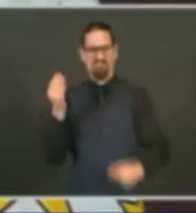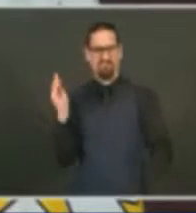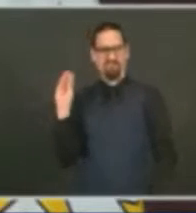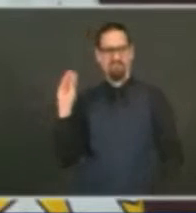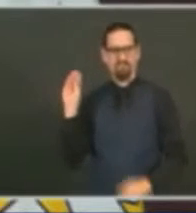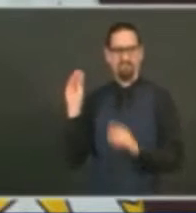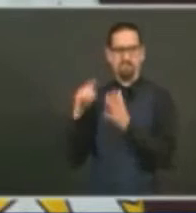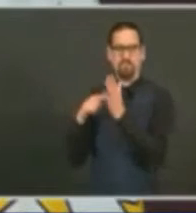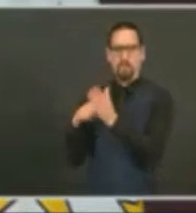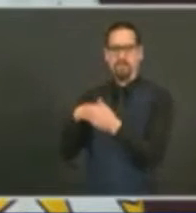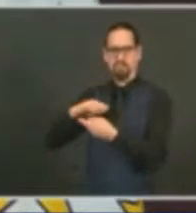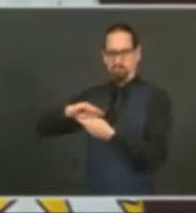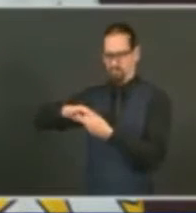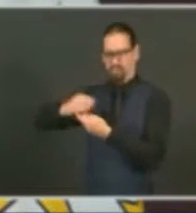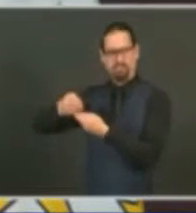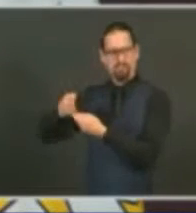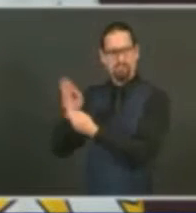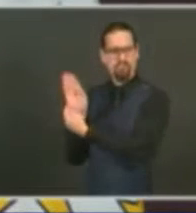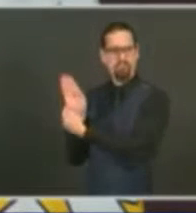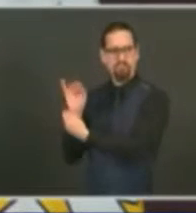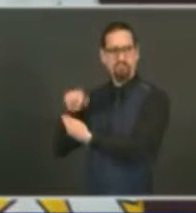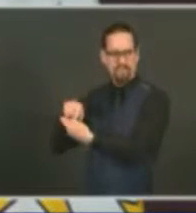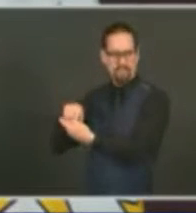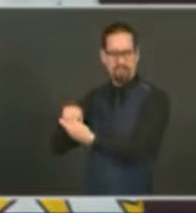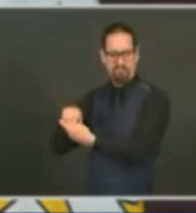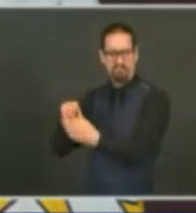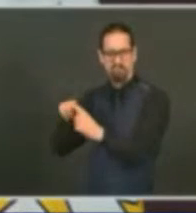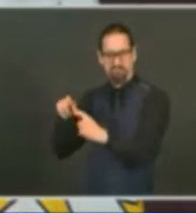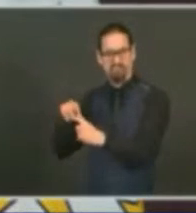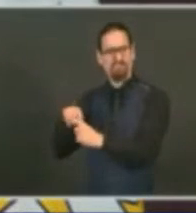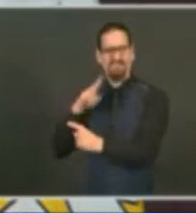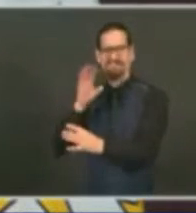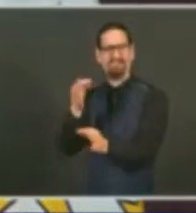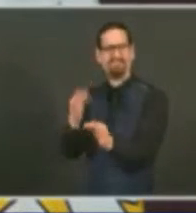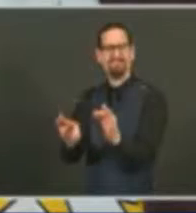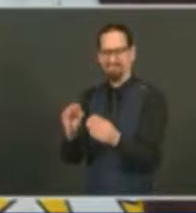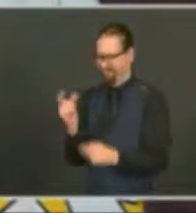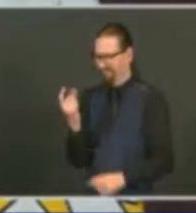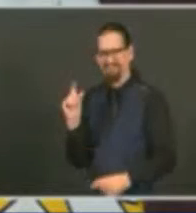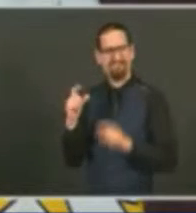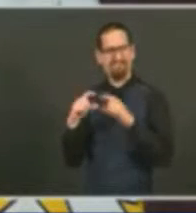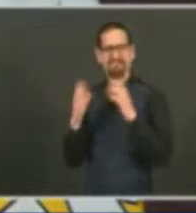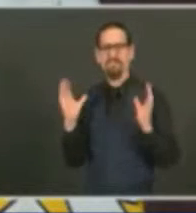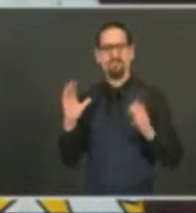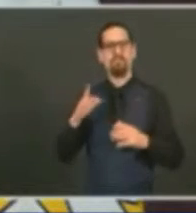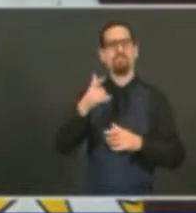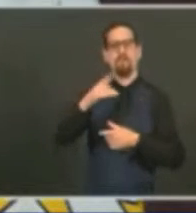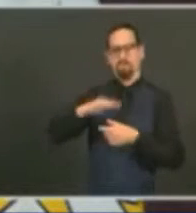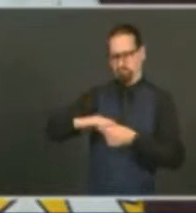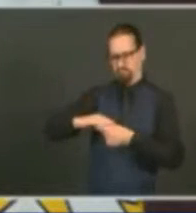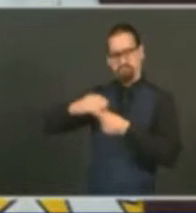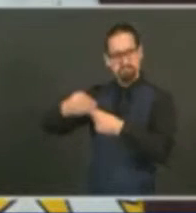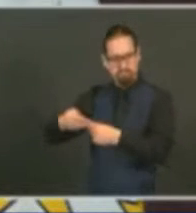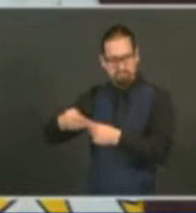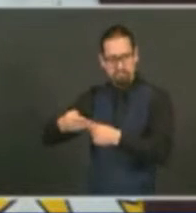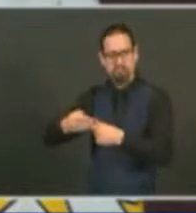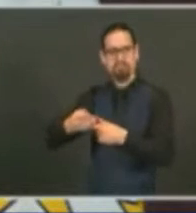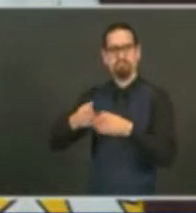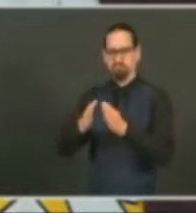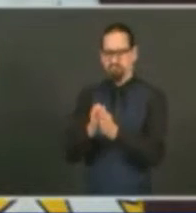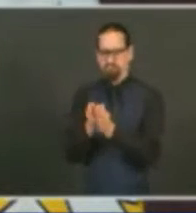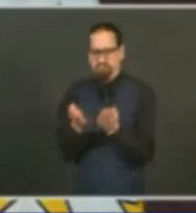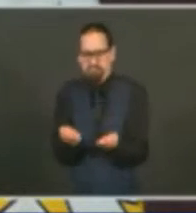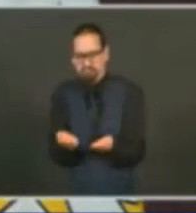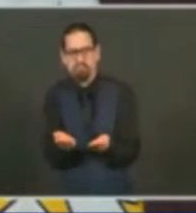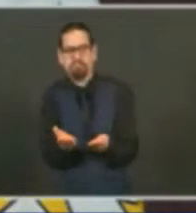up, and it's quite simple. You open that card, and it will be laid on a flat